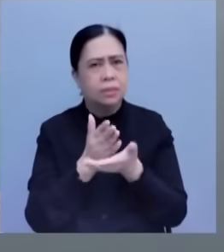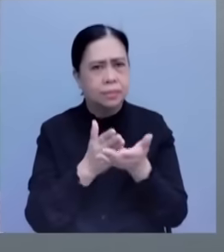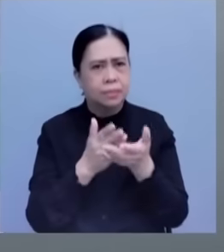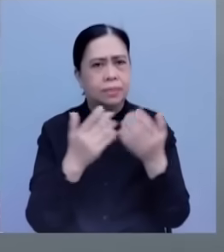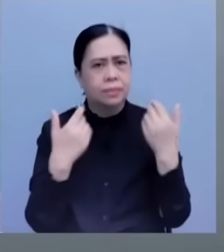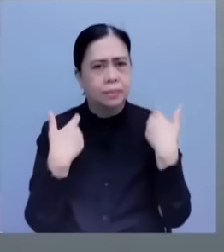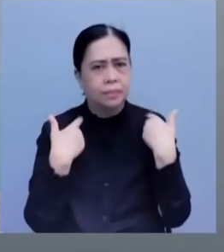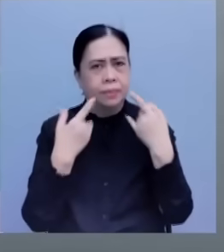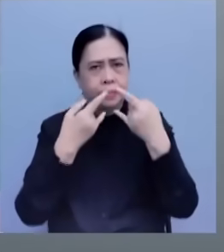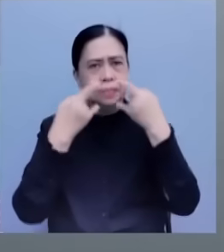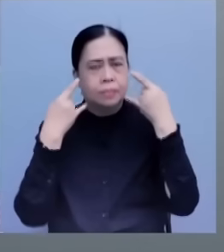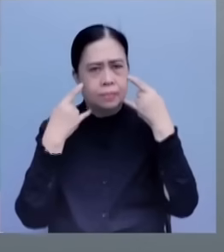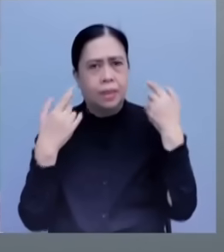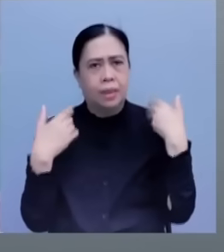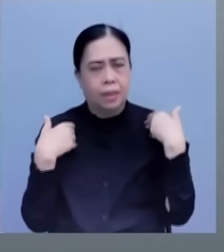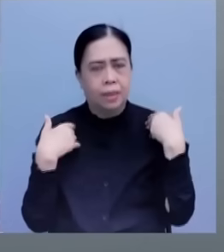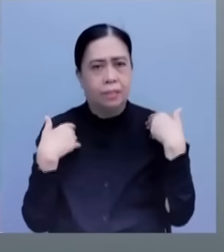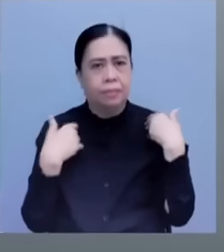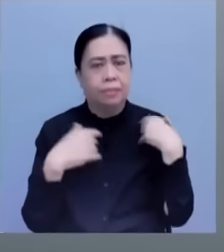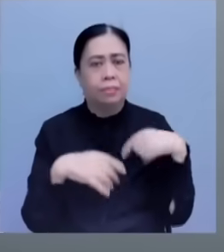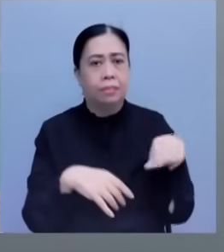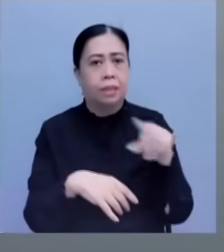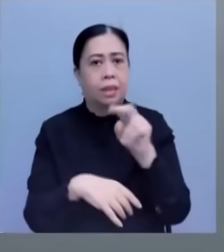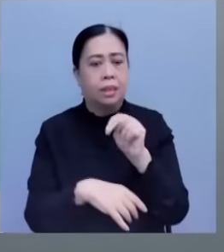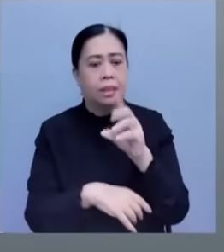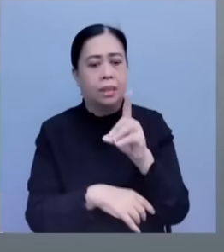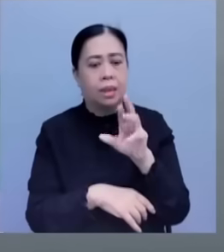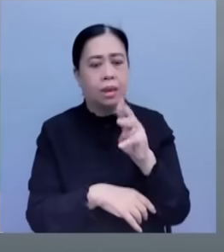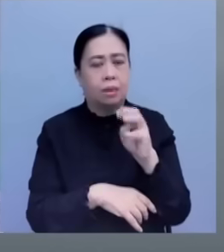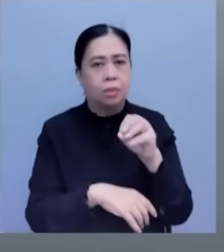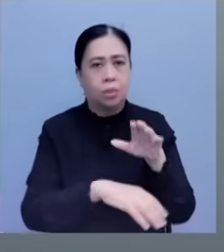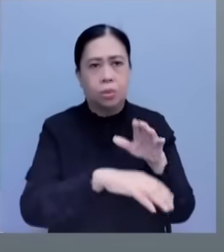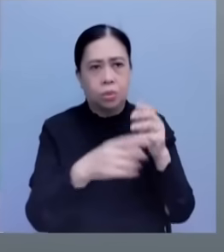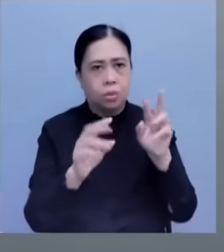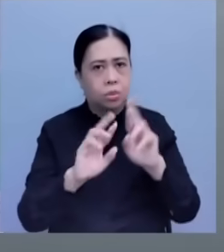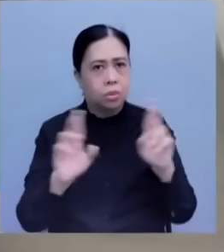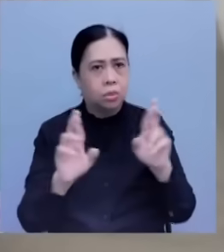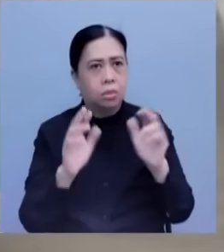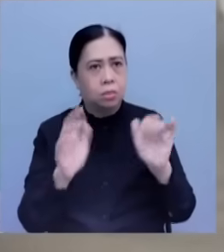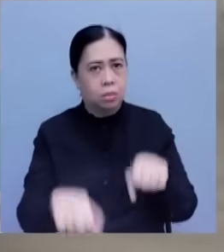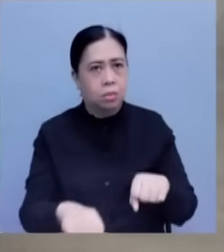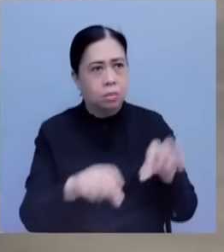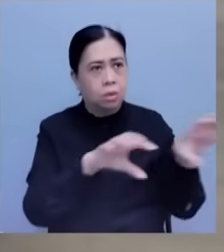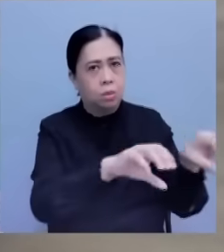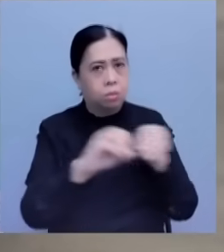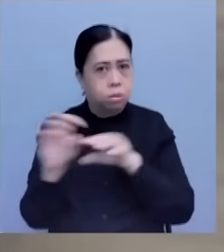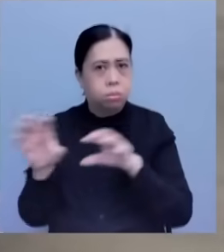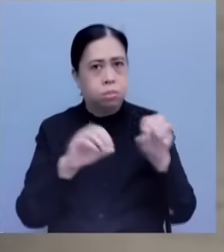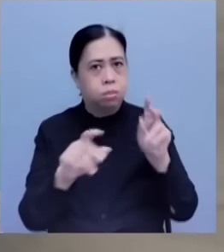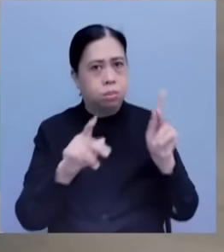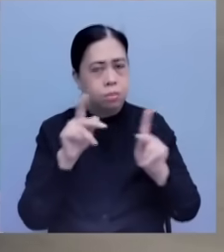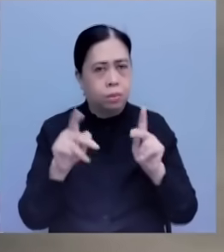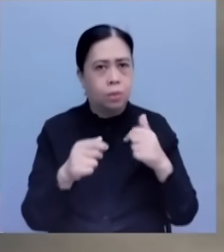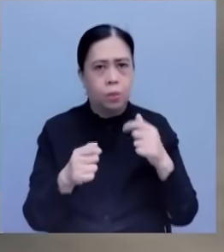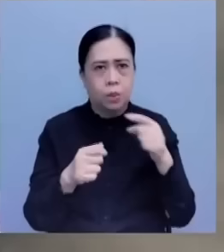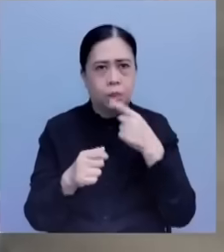some are wearing it. The MDRMO are on alert for possible evacuation. And we've learned that